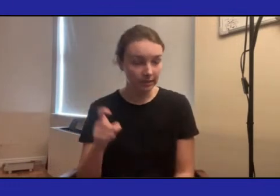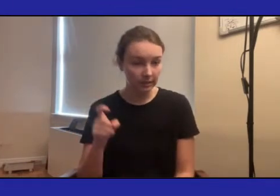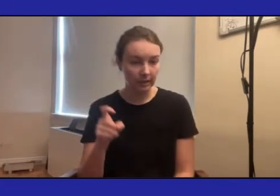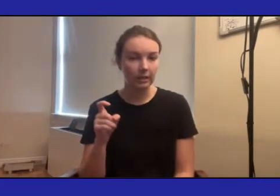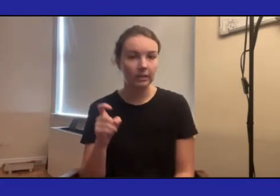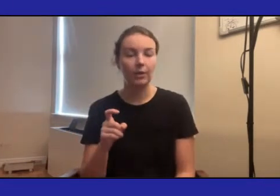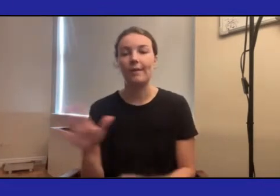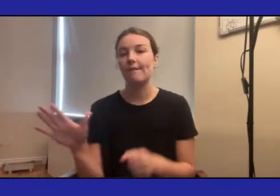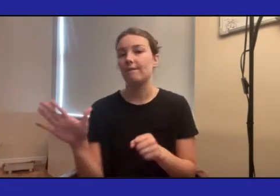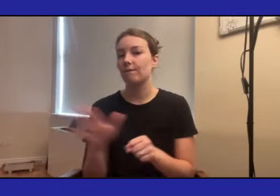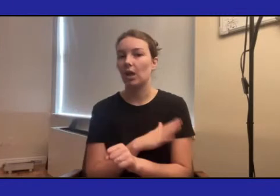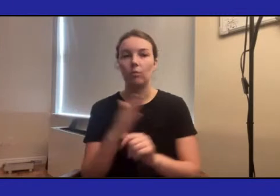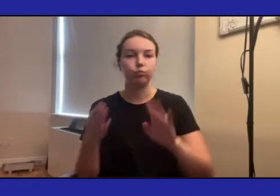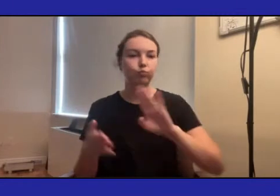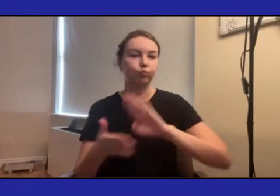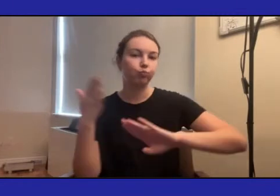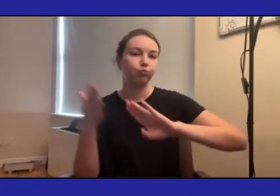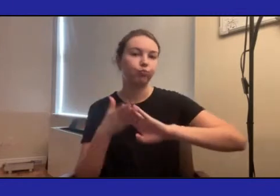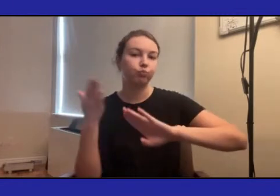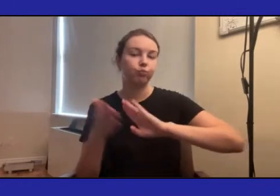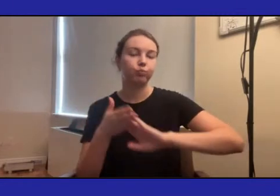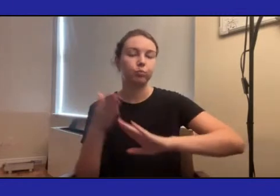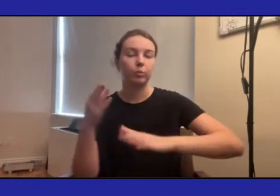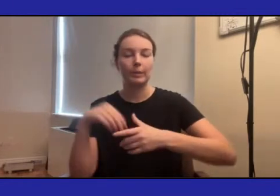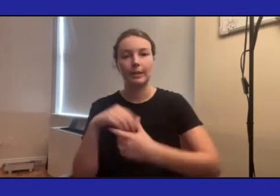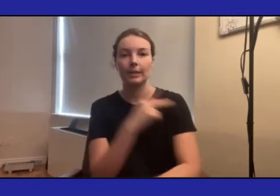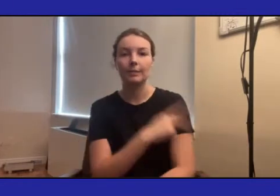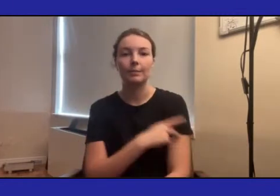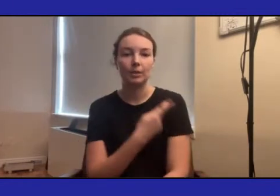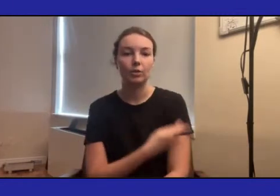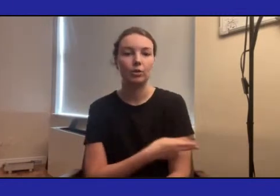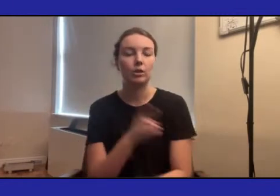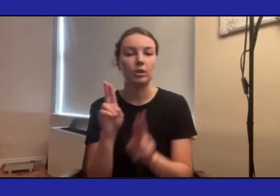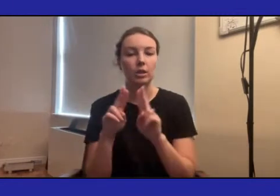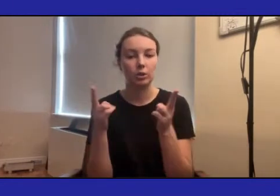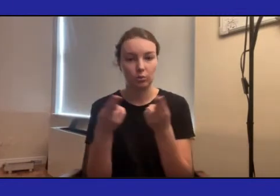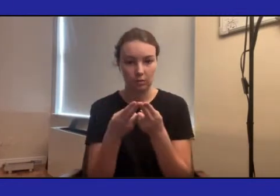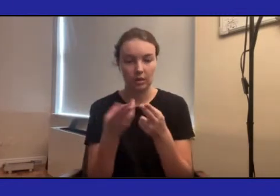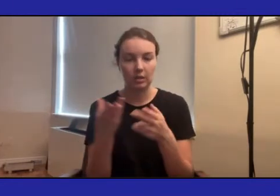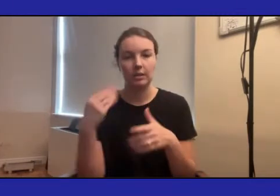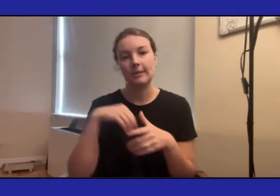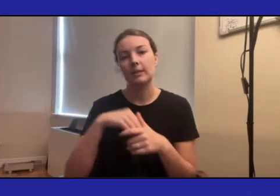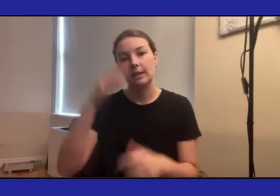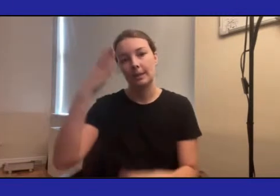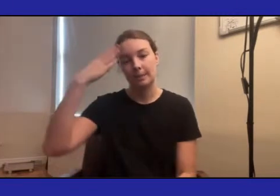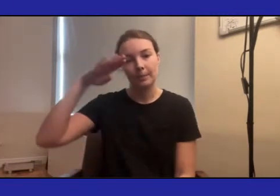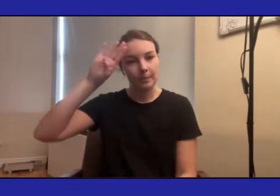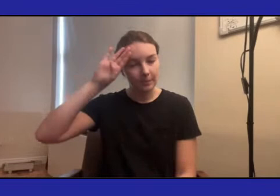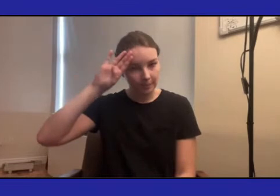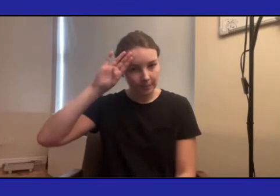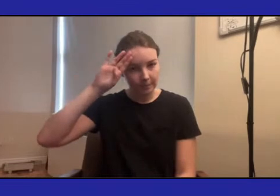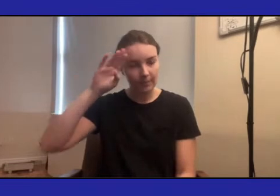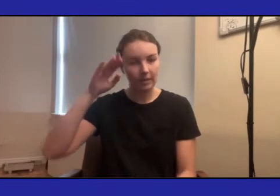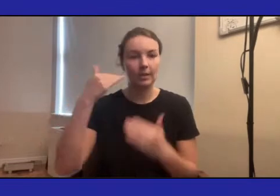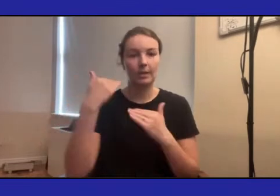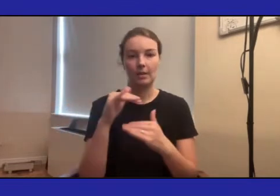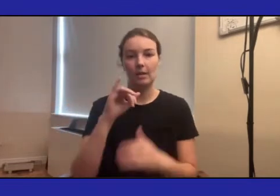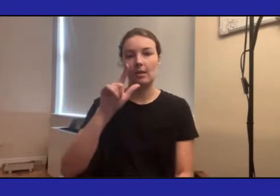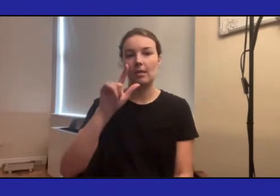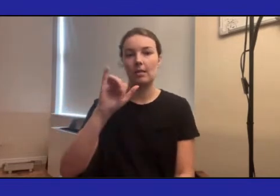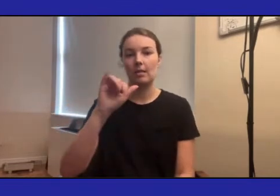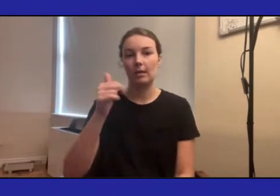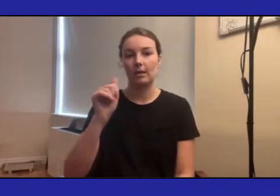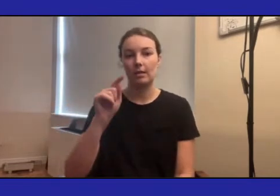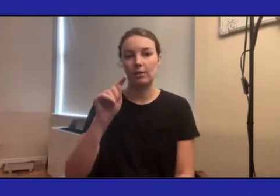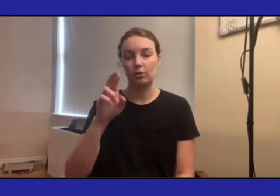of all inpatient units located within Bellevue to mitigate the ligature risk and provide health care in a